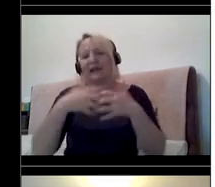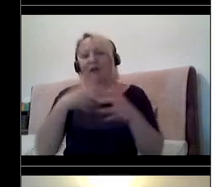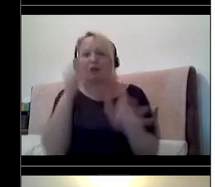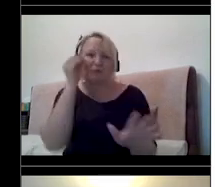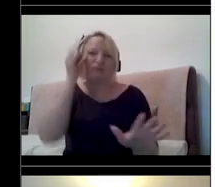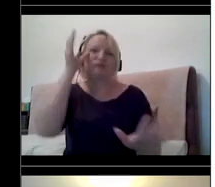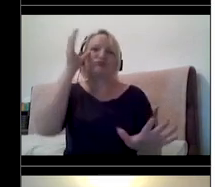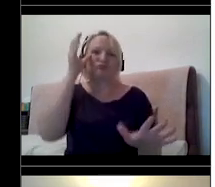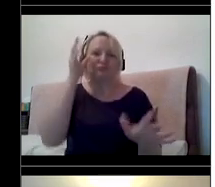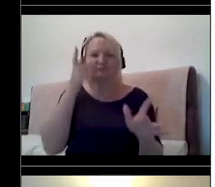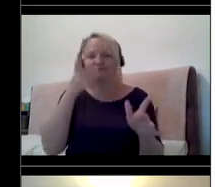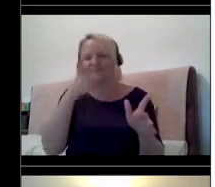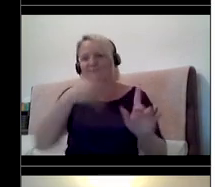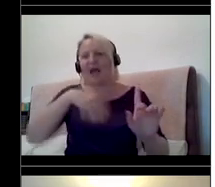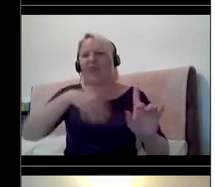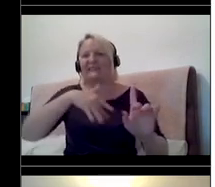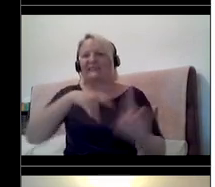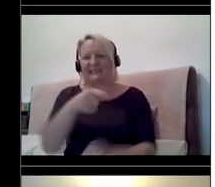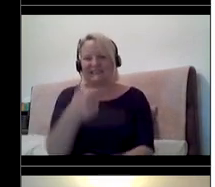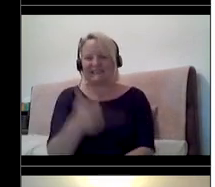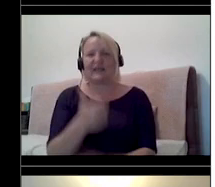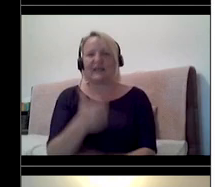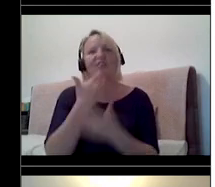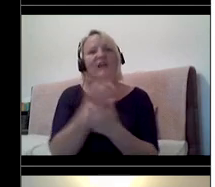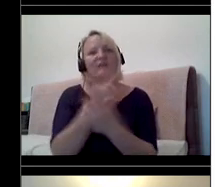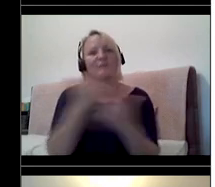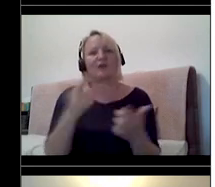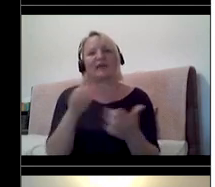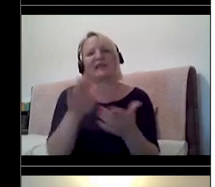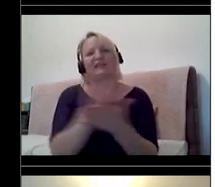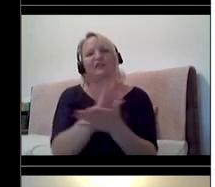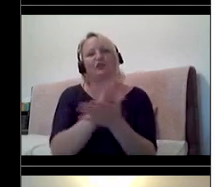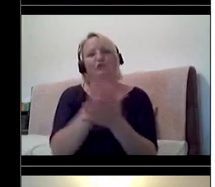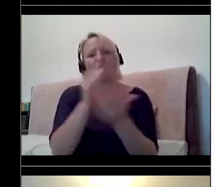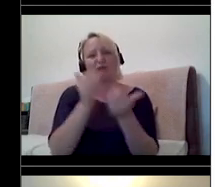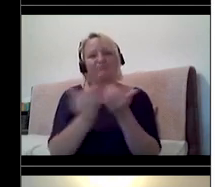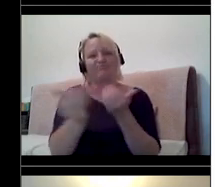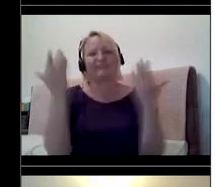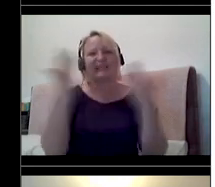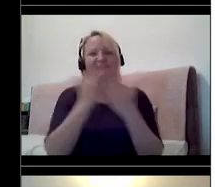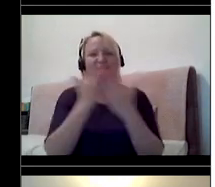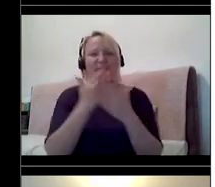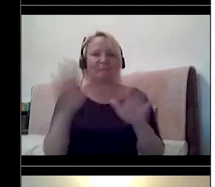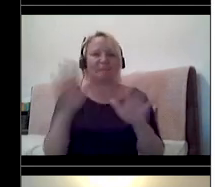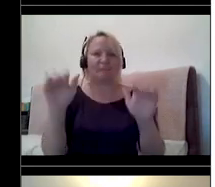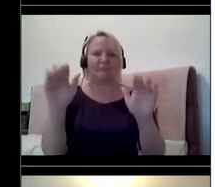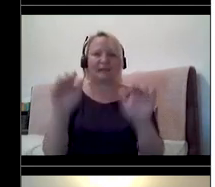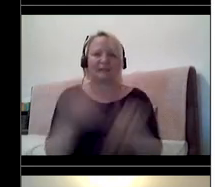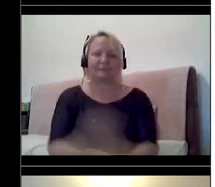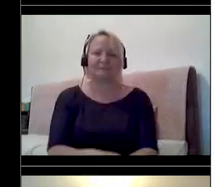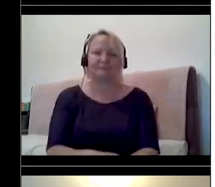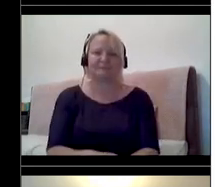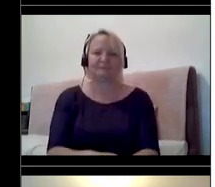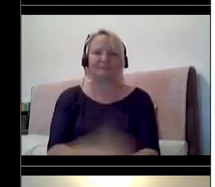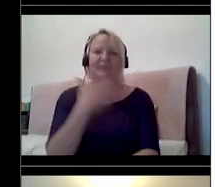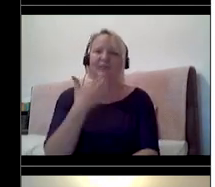happen behind the scenes. Thank you very much and enjoy the rest of your evening. Bye-bye. Thank you very much.